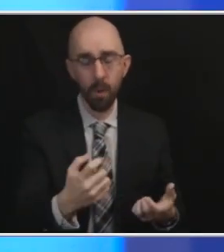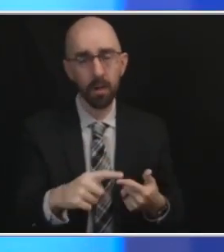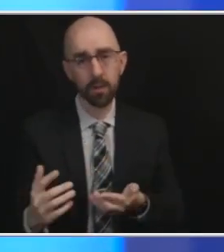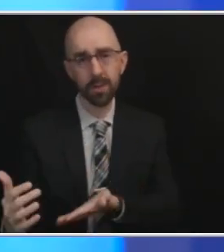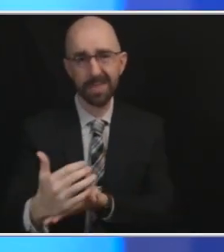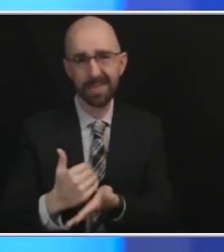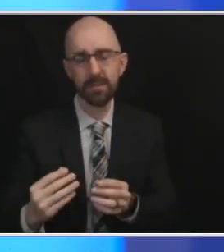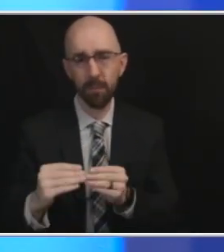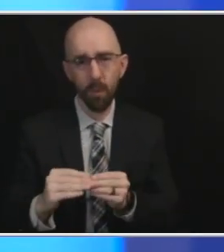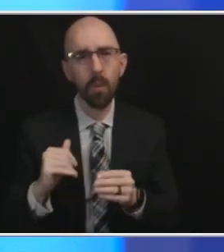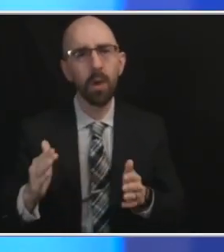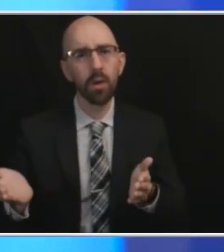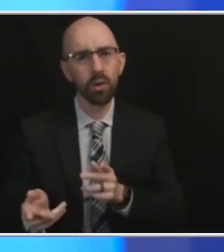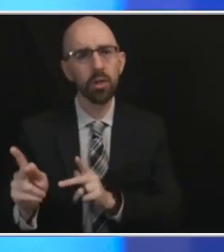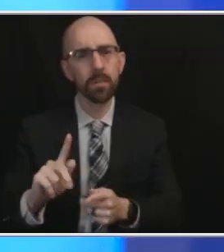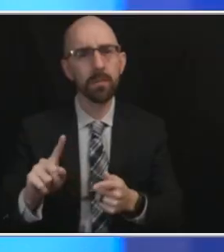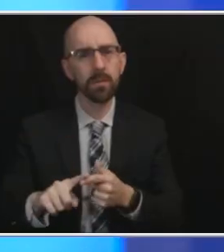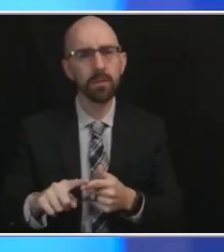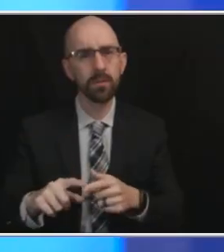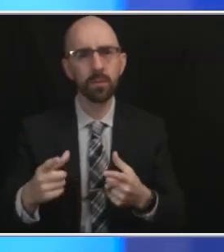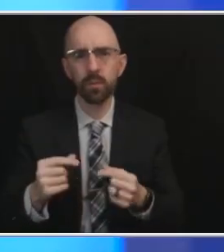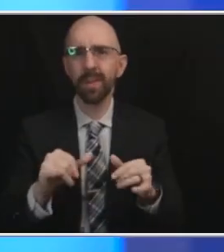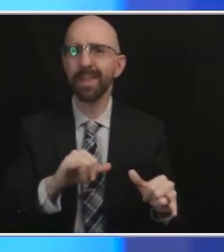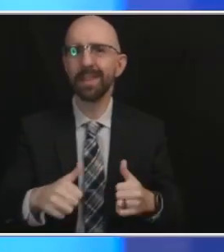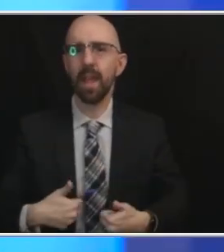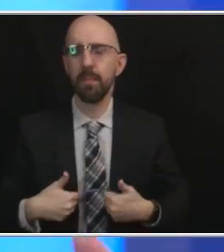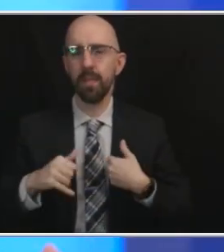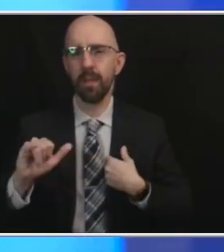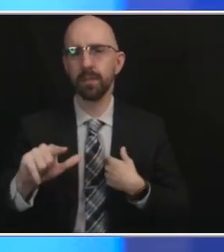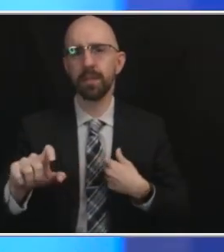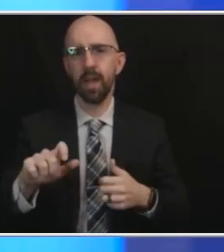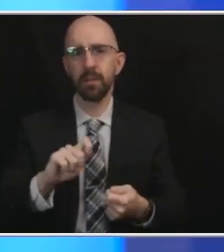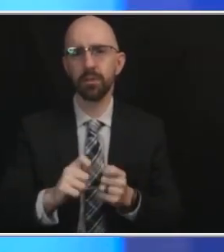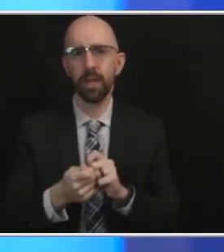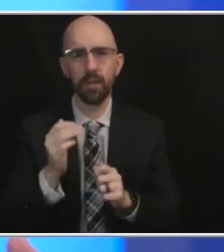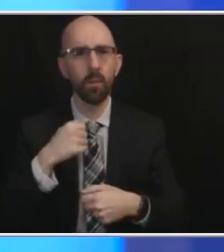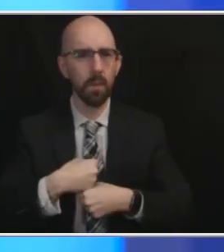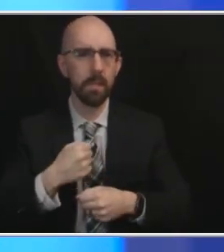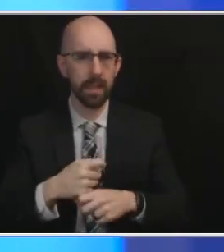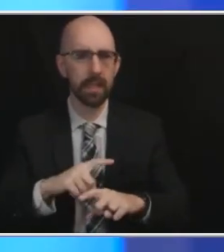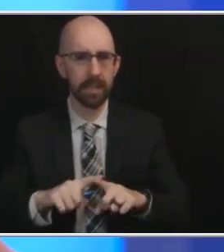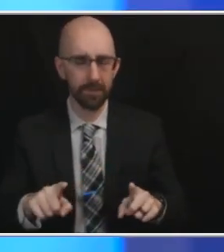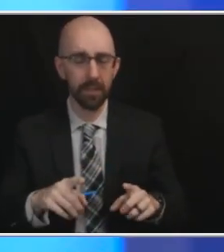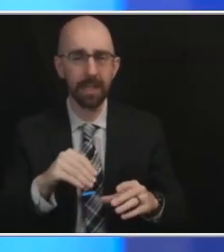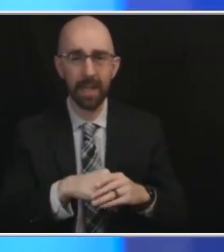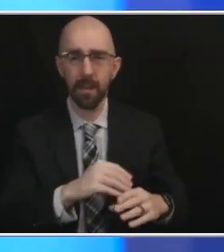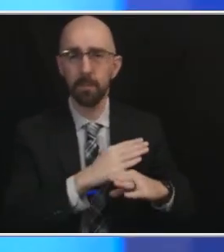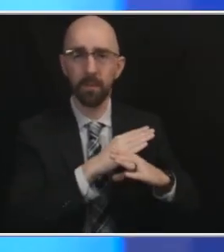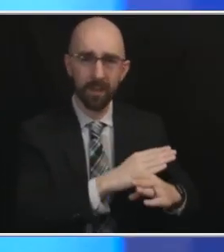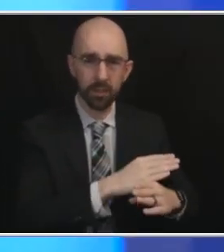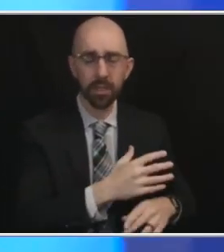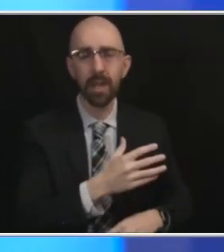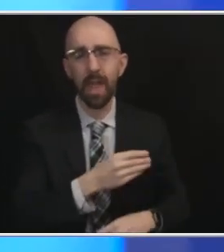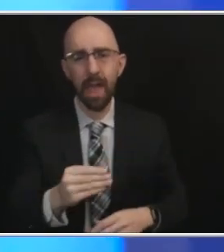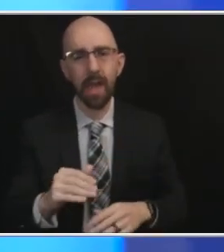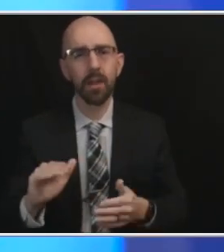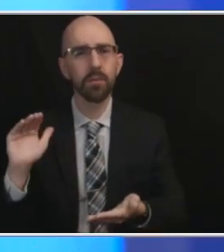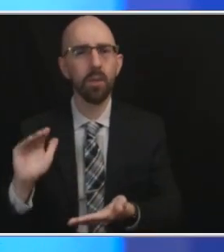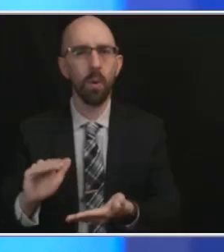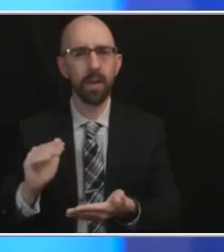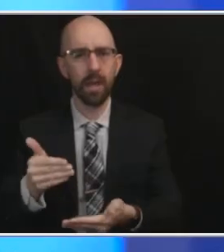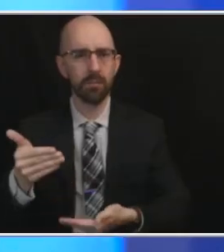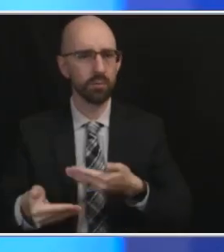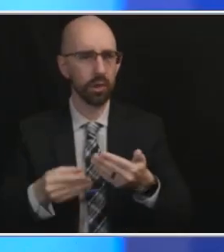pursue the same lifestyle changes that we know make a difference in terms of both prevention and slowing down progression of